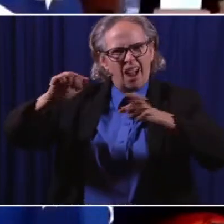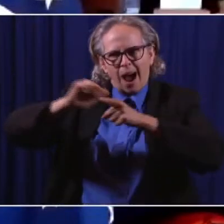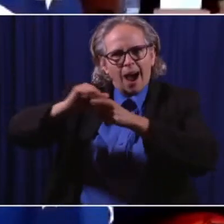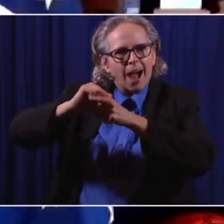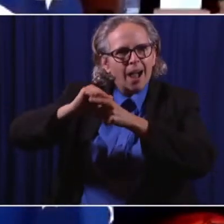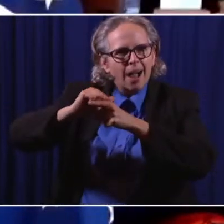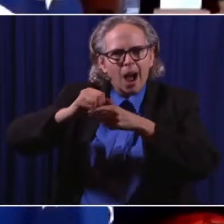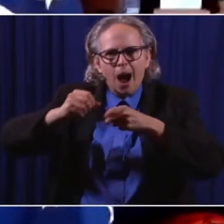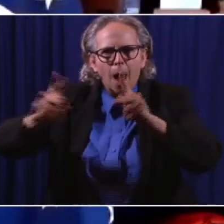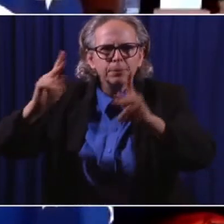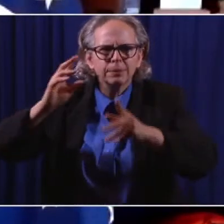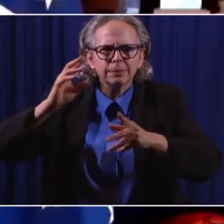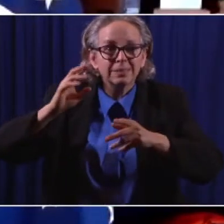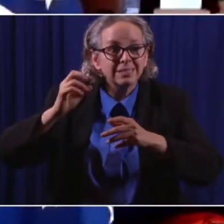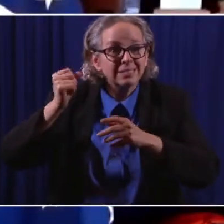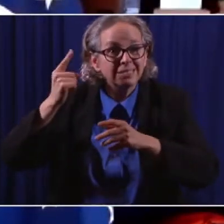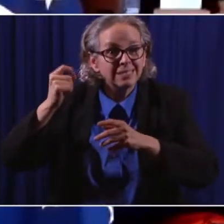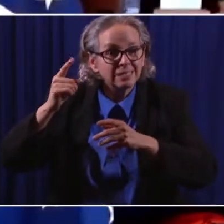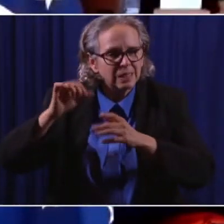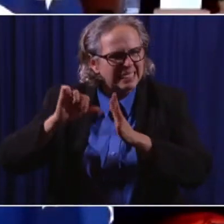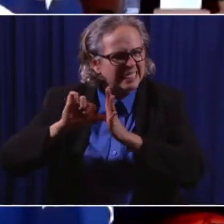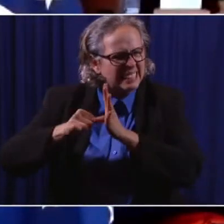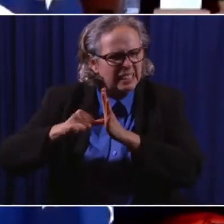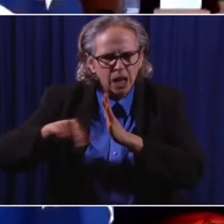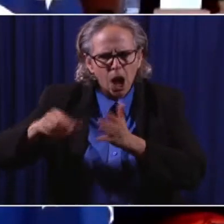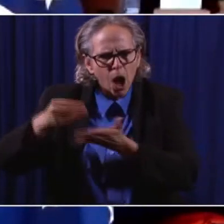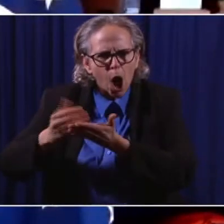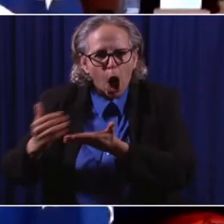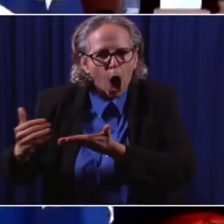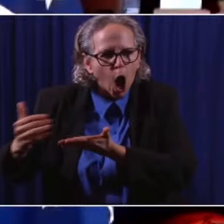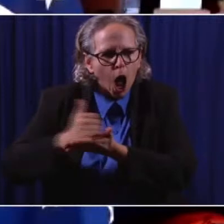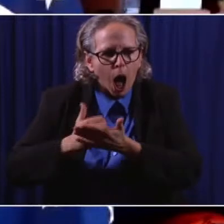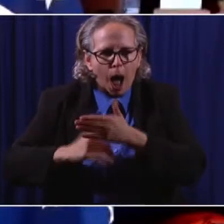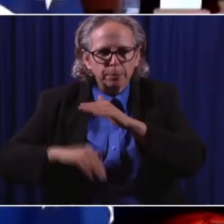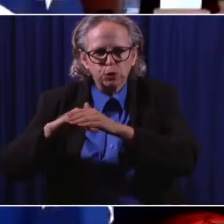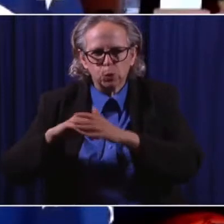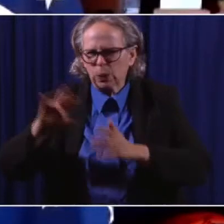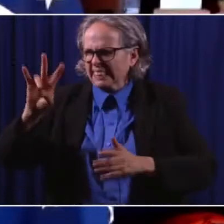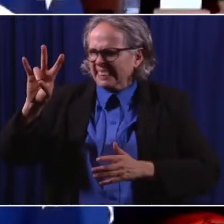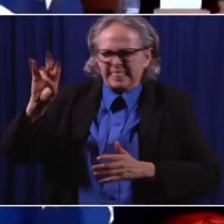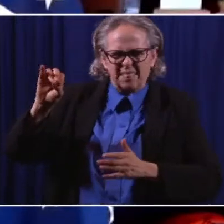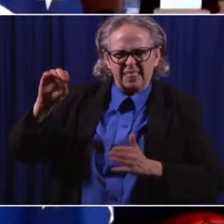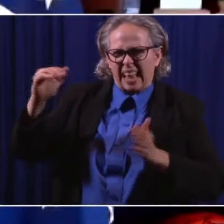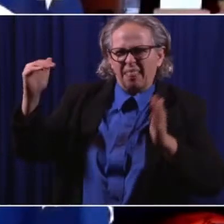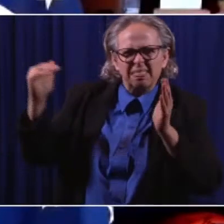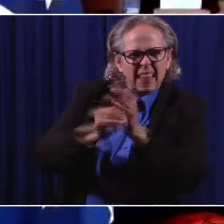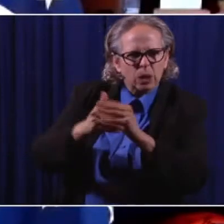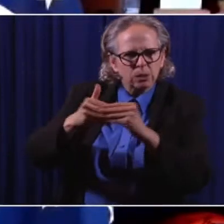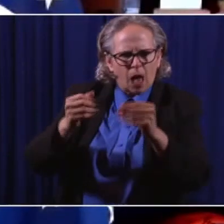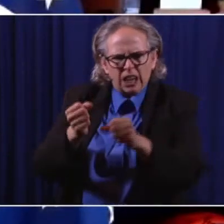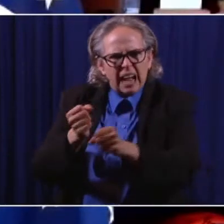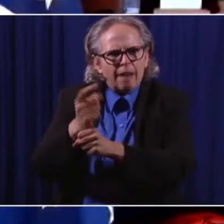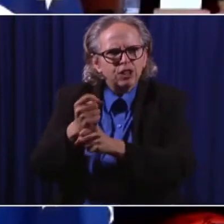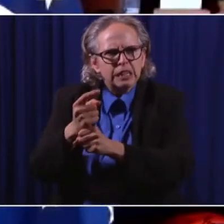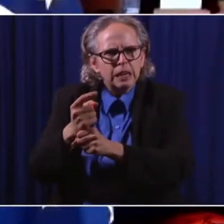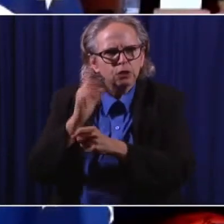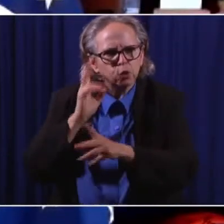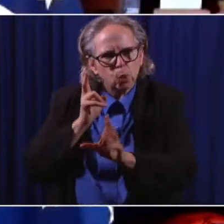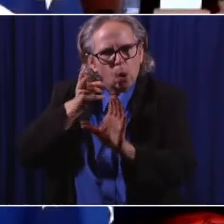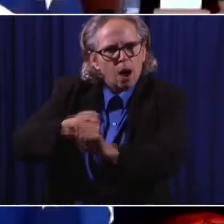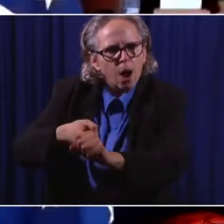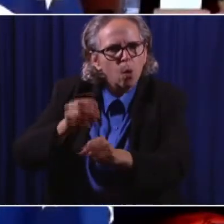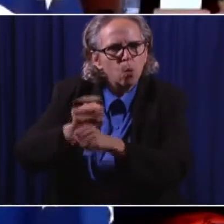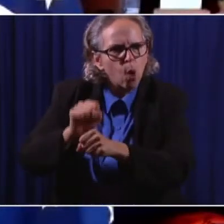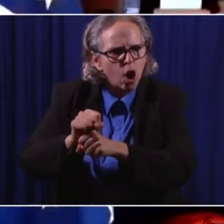as $70,000 a year, or earn on average $70,000 a year. We have 590